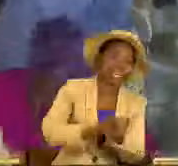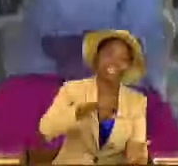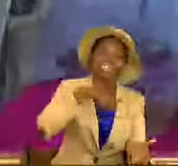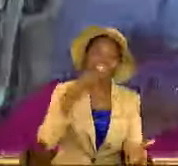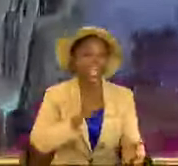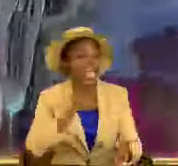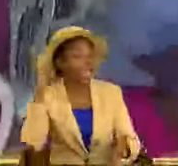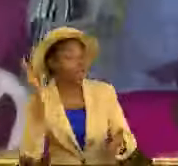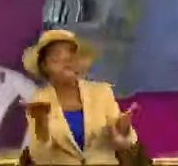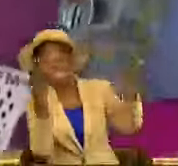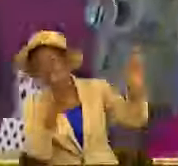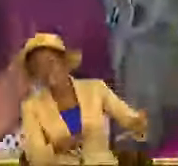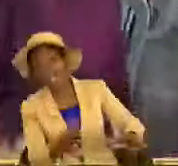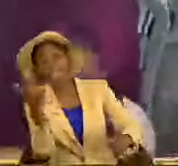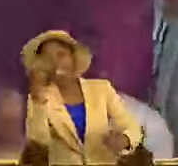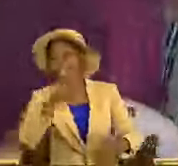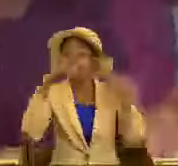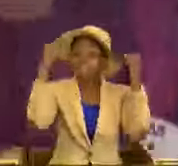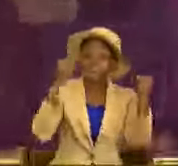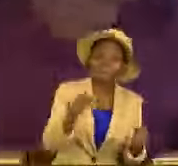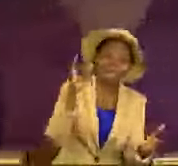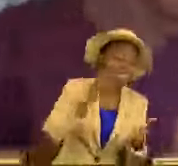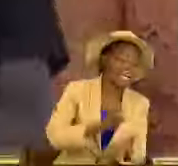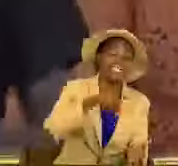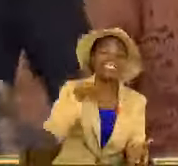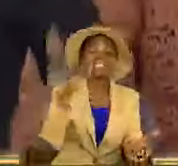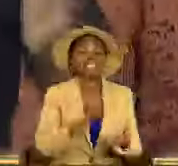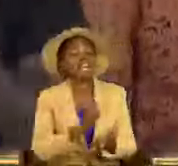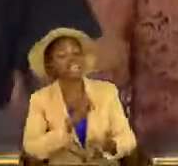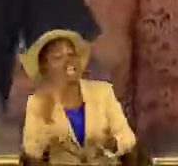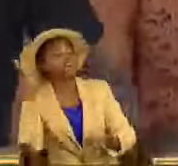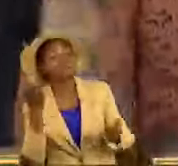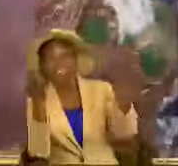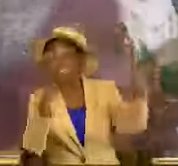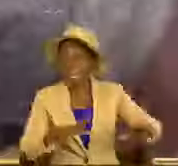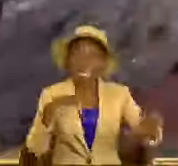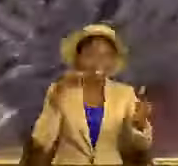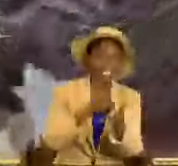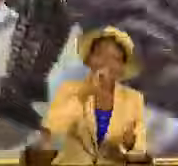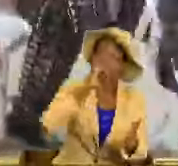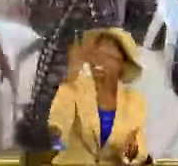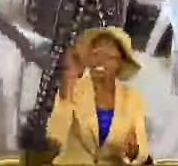die any power go down